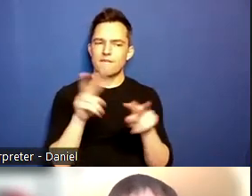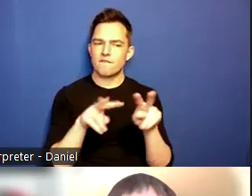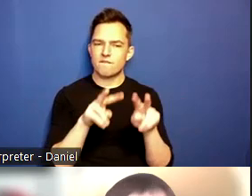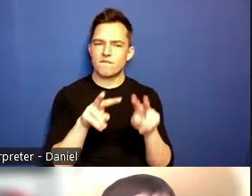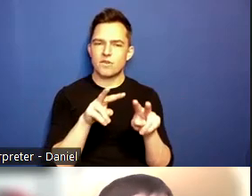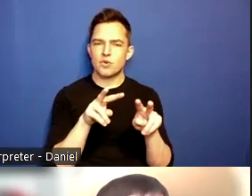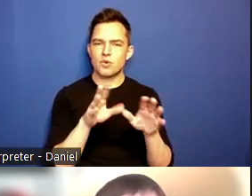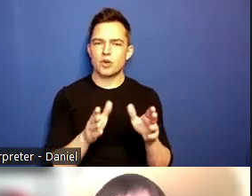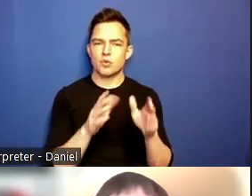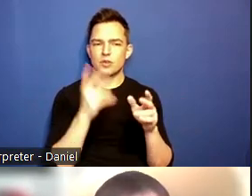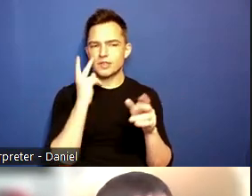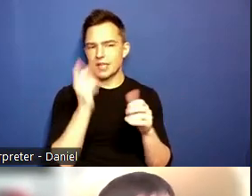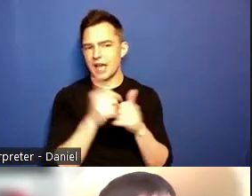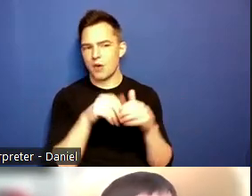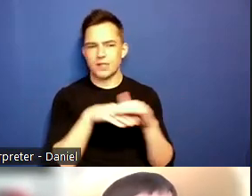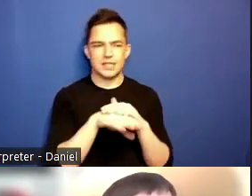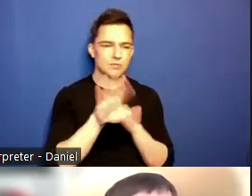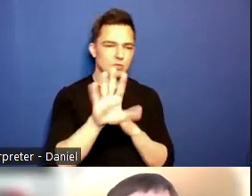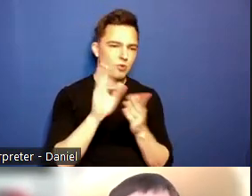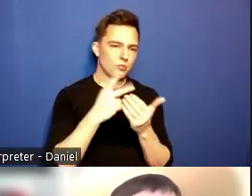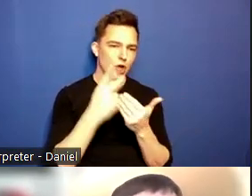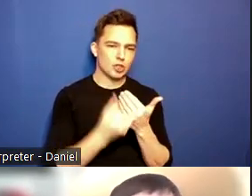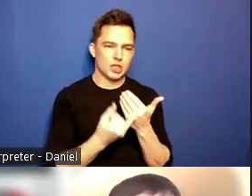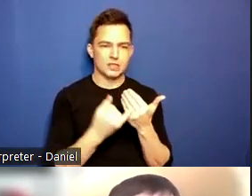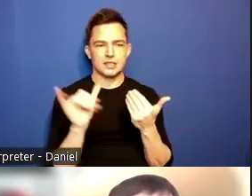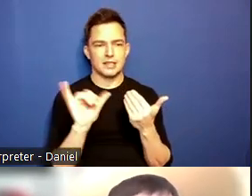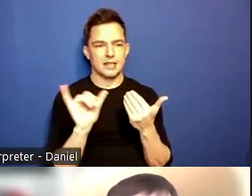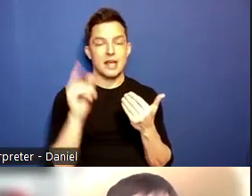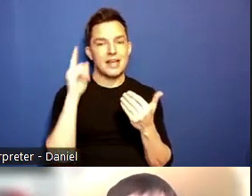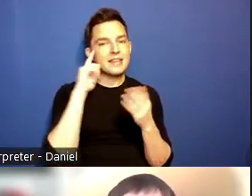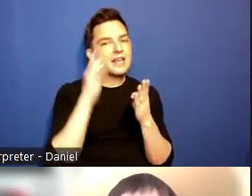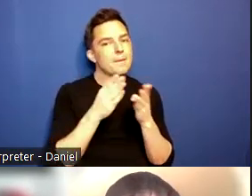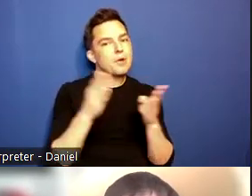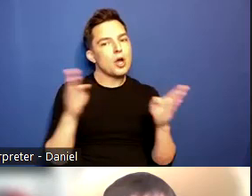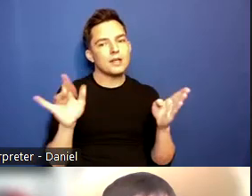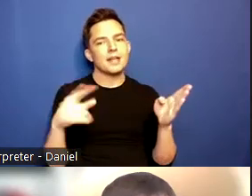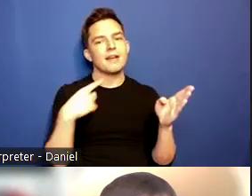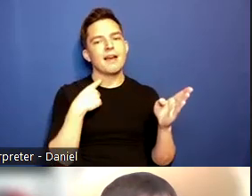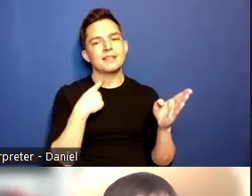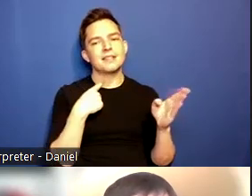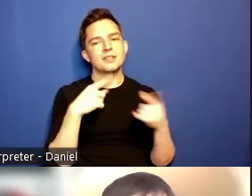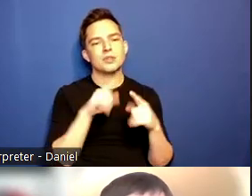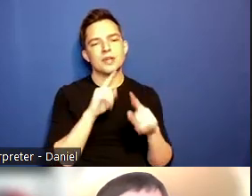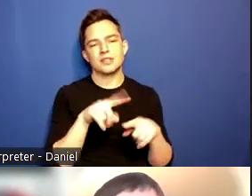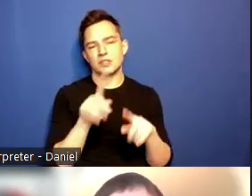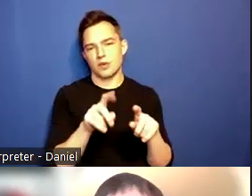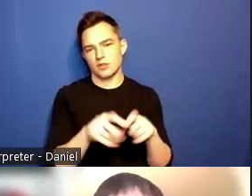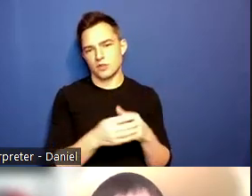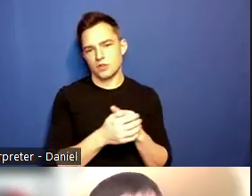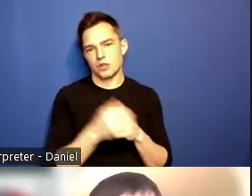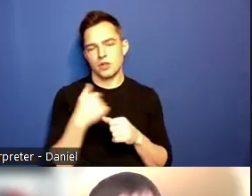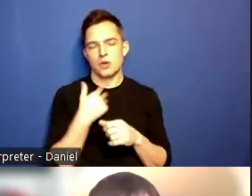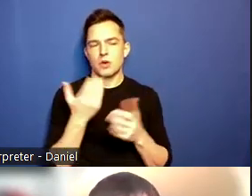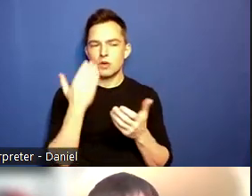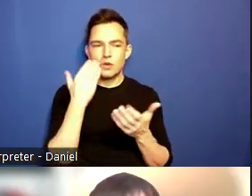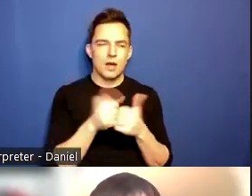how accessible your project will be. Please think broadly about access when answering this question. We want to know